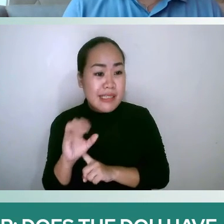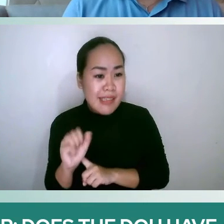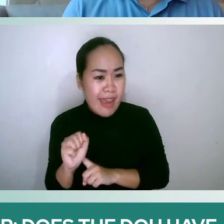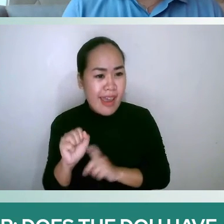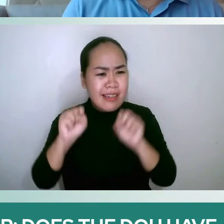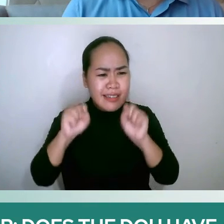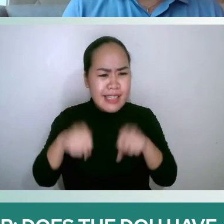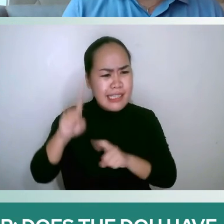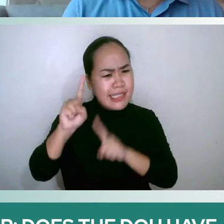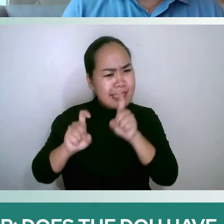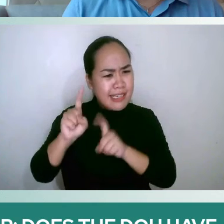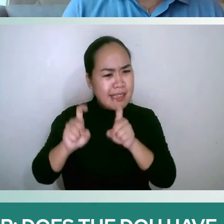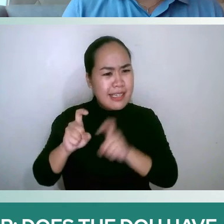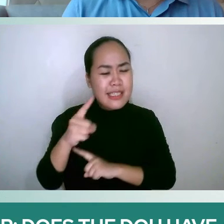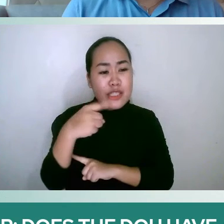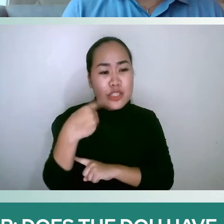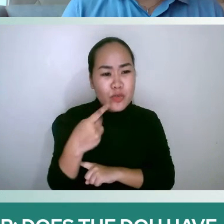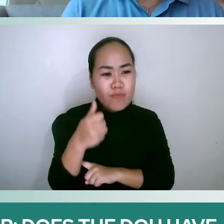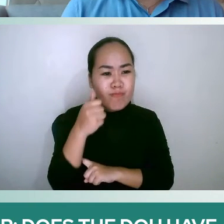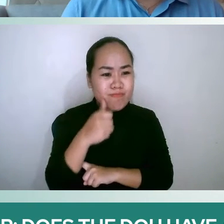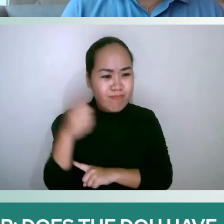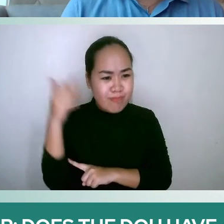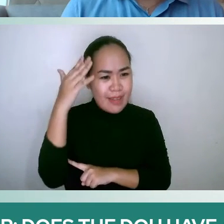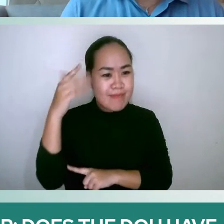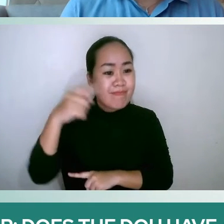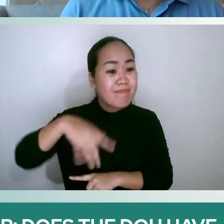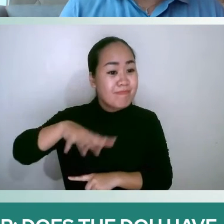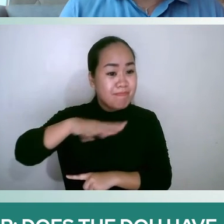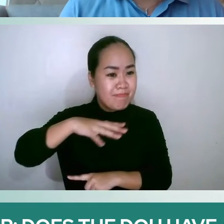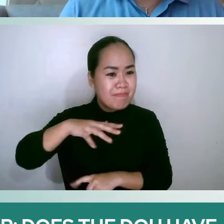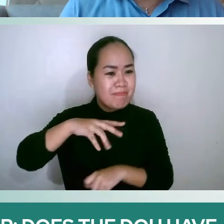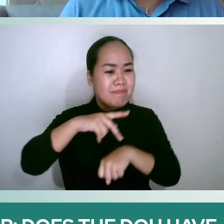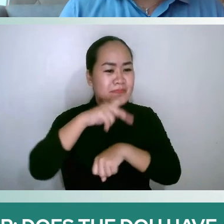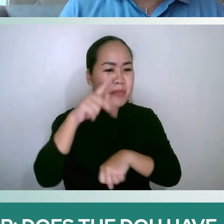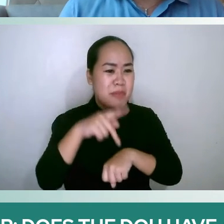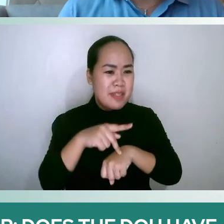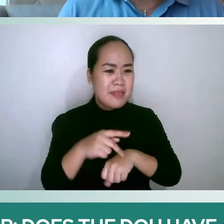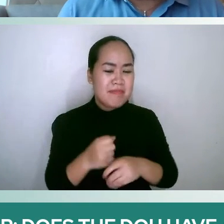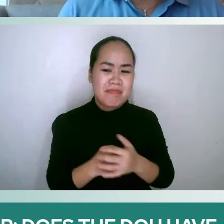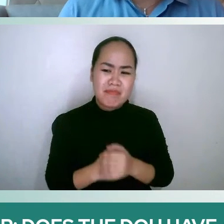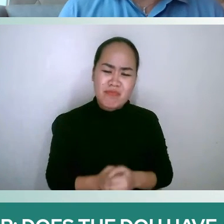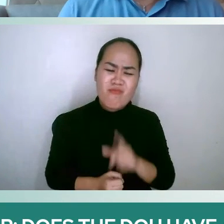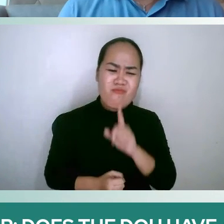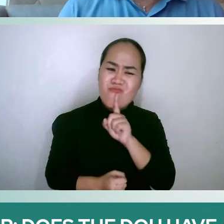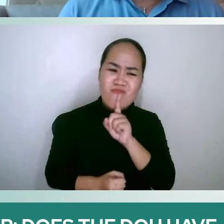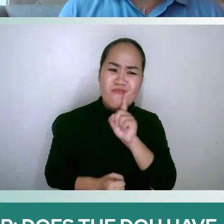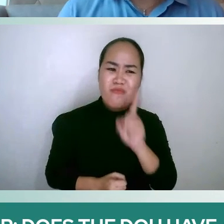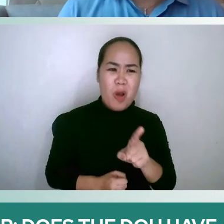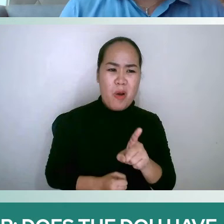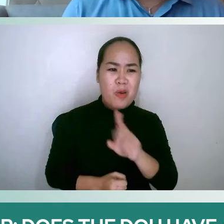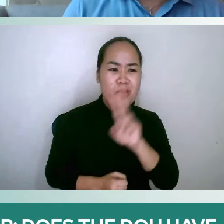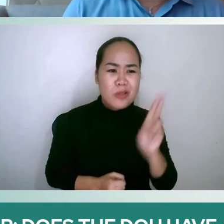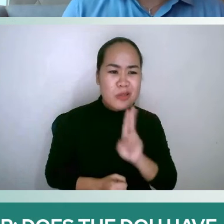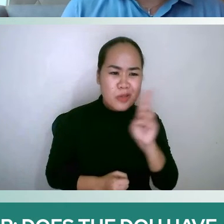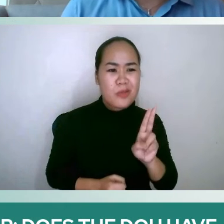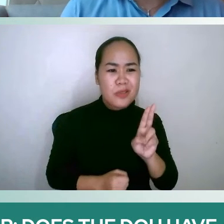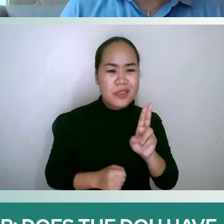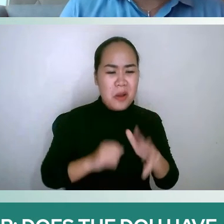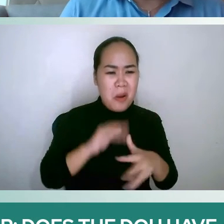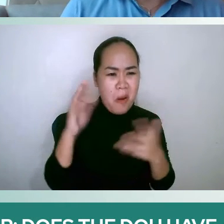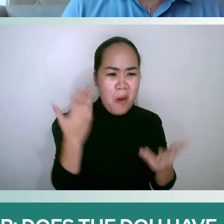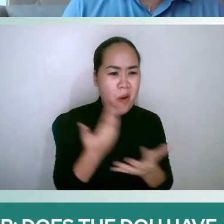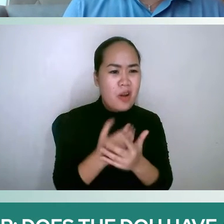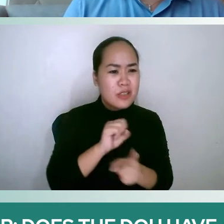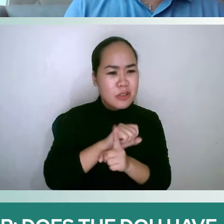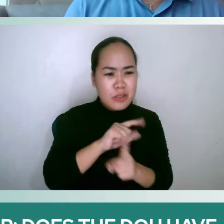eligible women in the Philippines. Absolutely. We are going to optimize the use of social